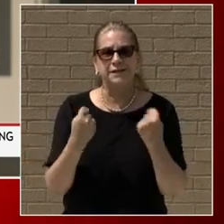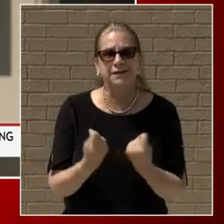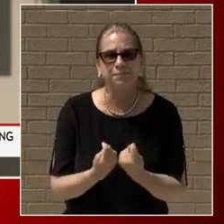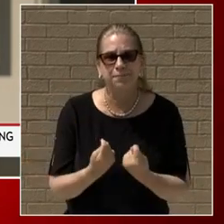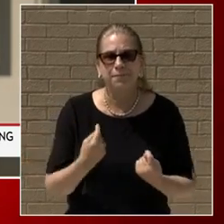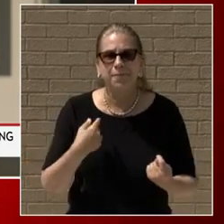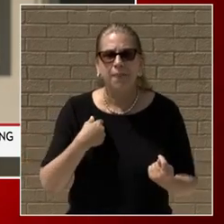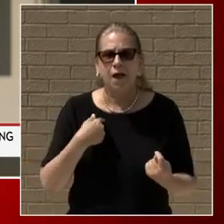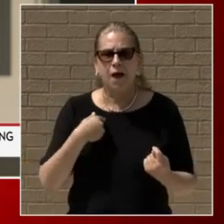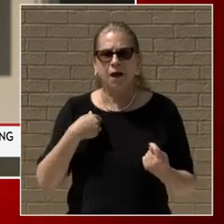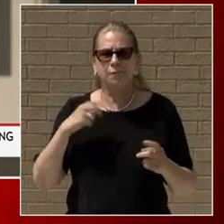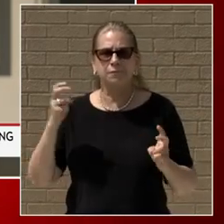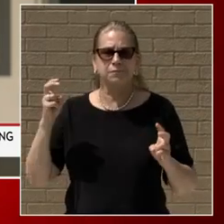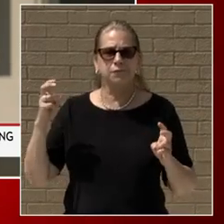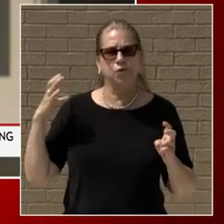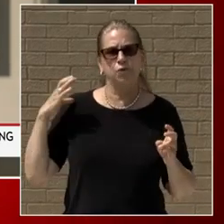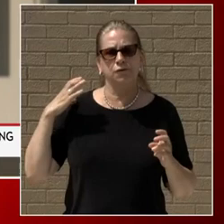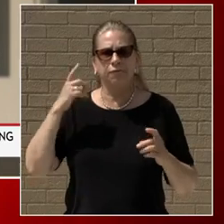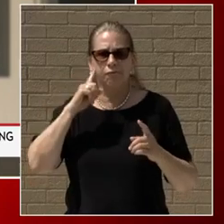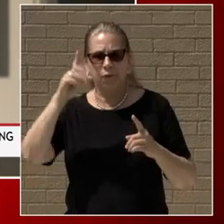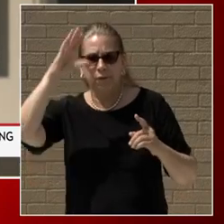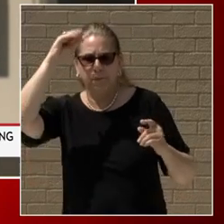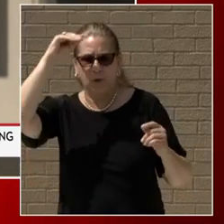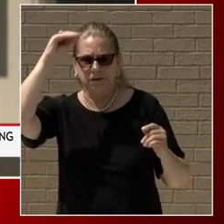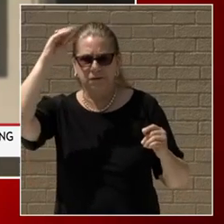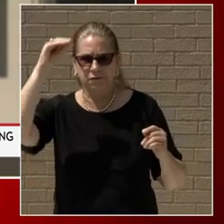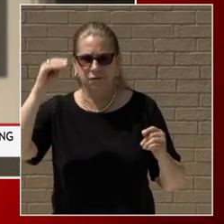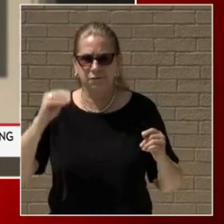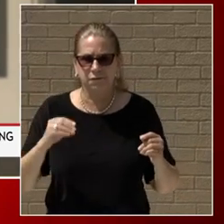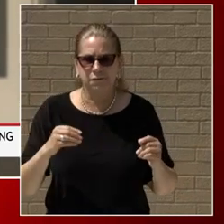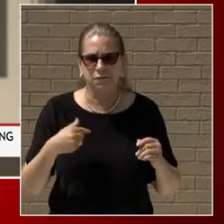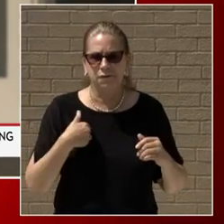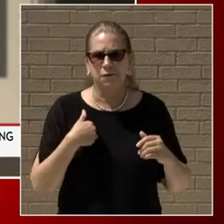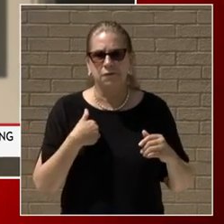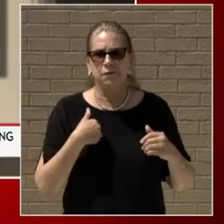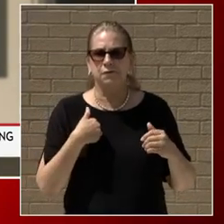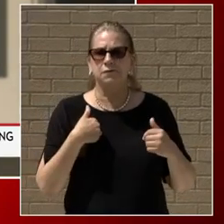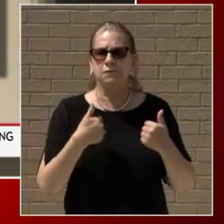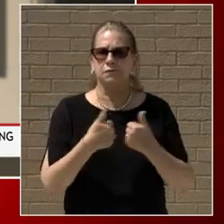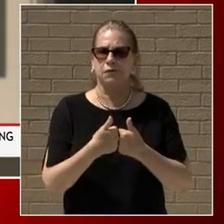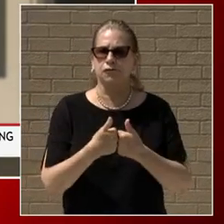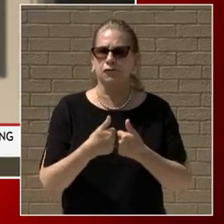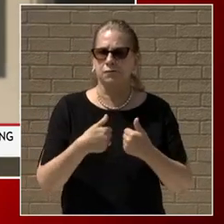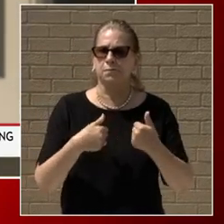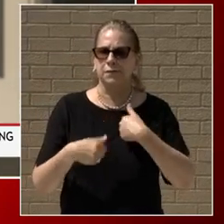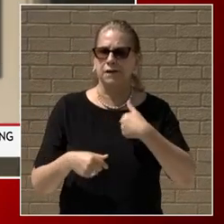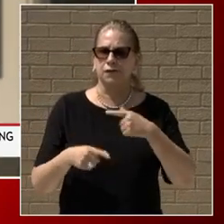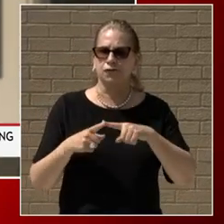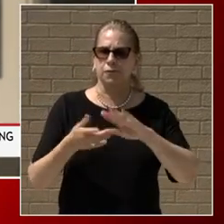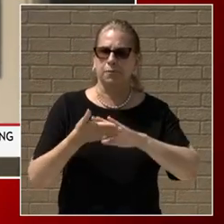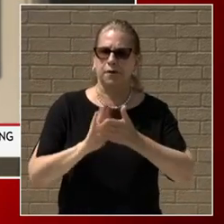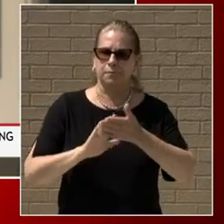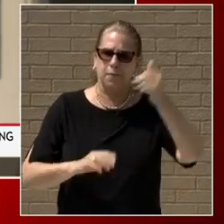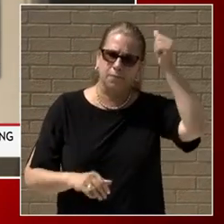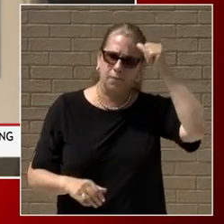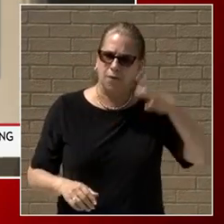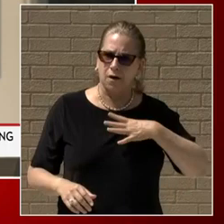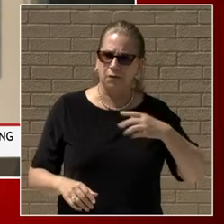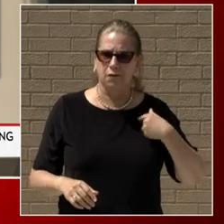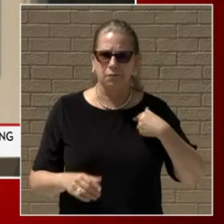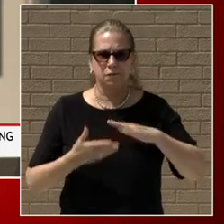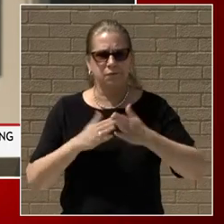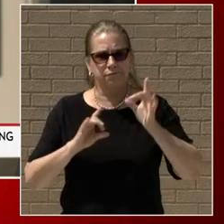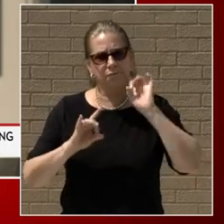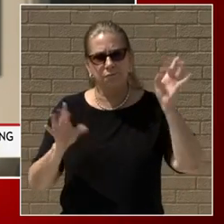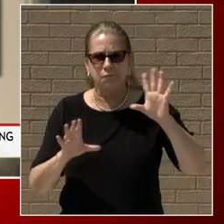city boys was very impactful. Mr. Ward charged me to always be a man of my word. My journey allowed me not to only be a coach at Bennett Park,